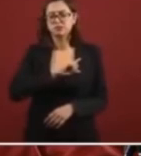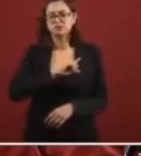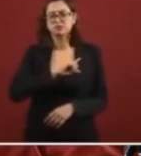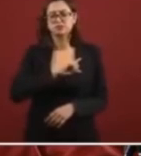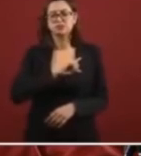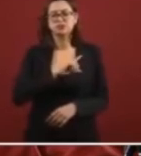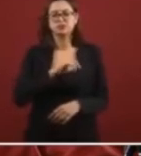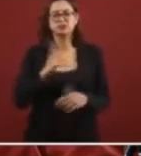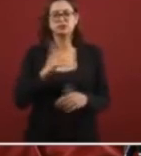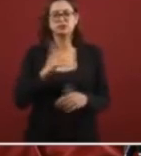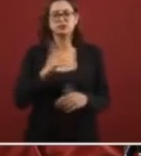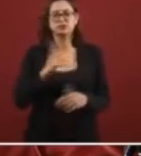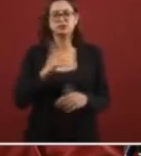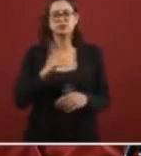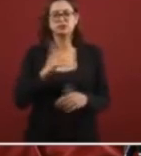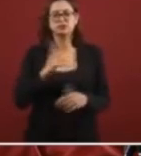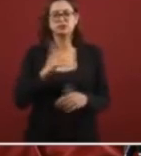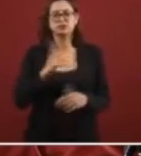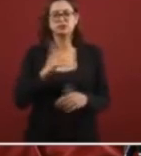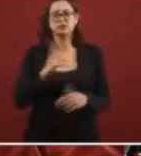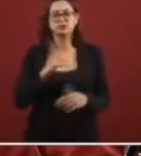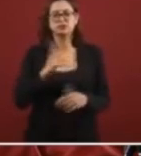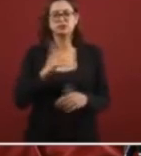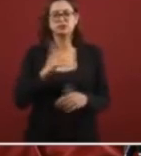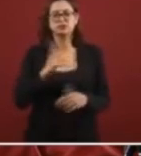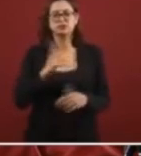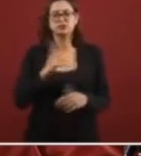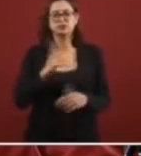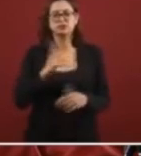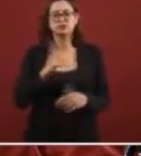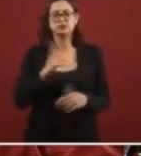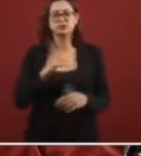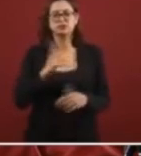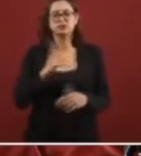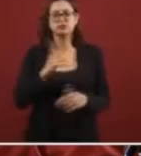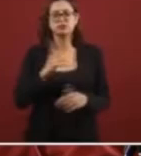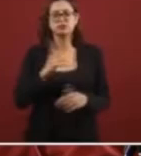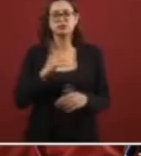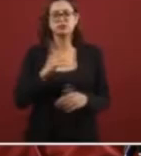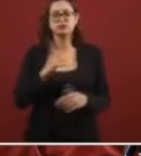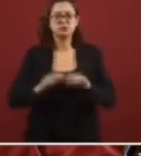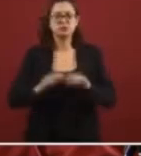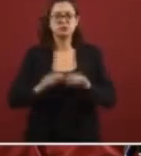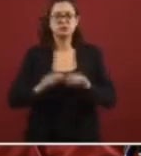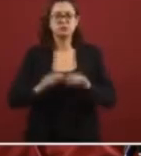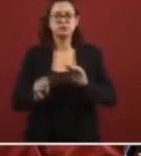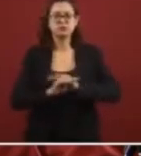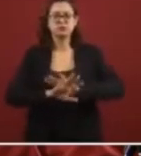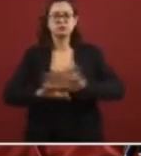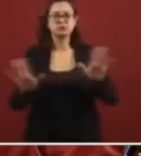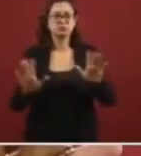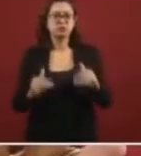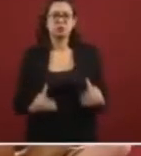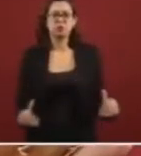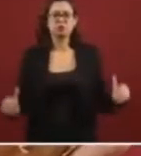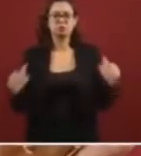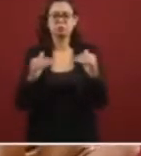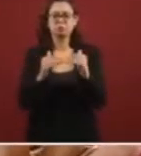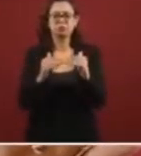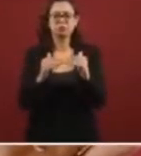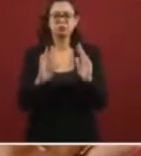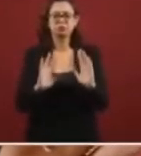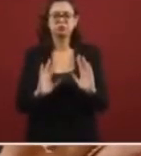para decirlo con toda claridad, so for us, to tell you with all clarity, son iguales. They are the